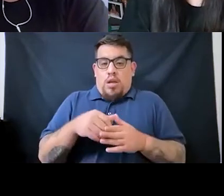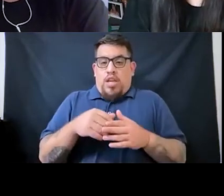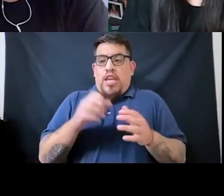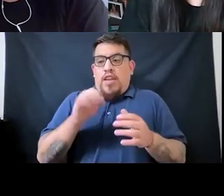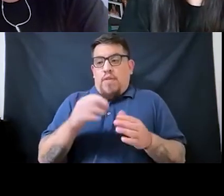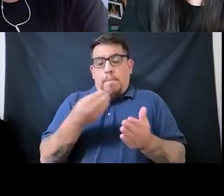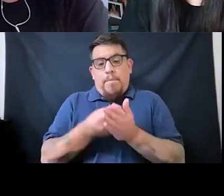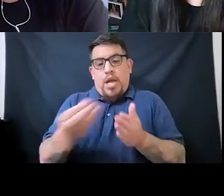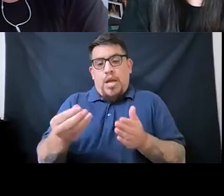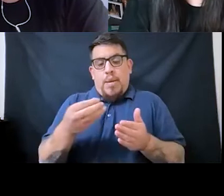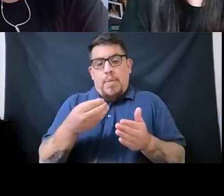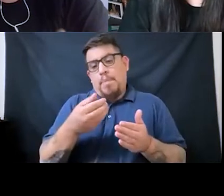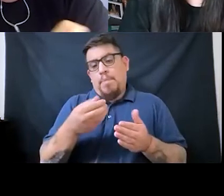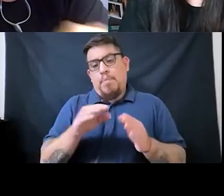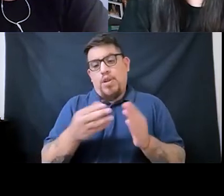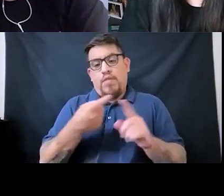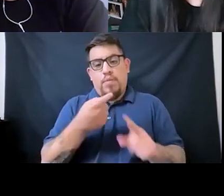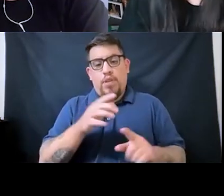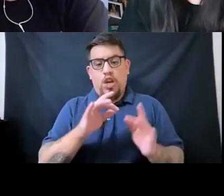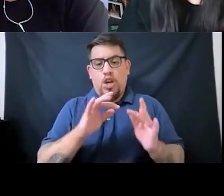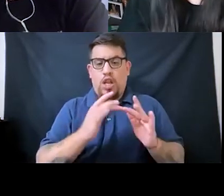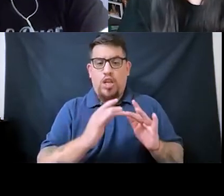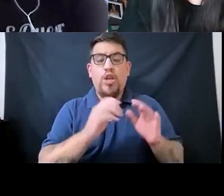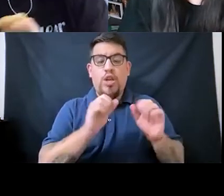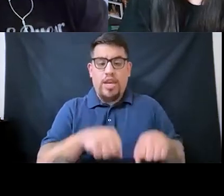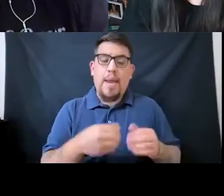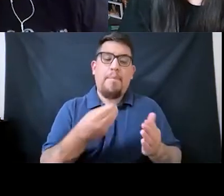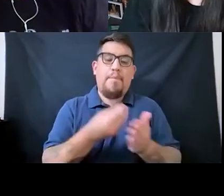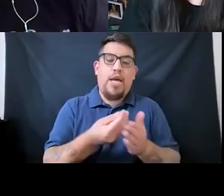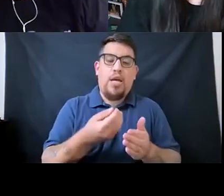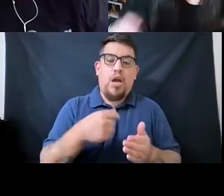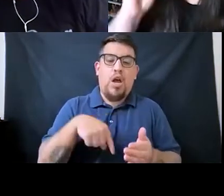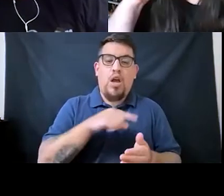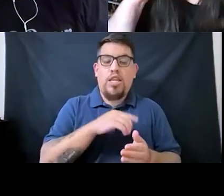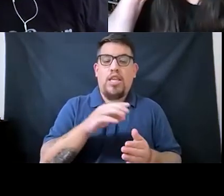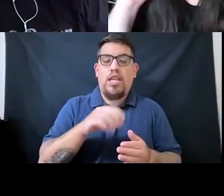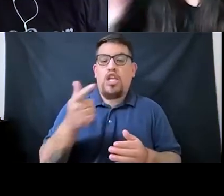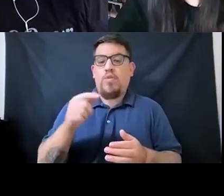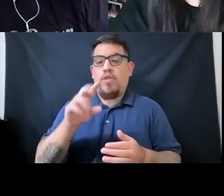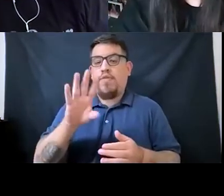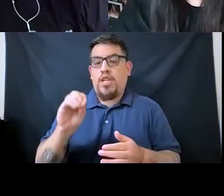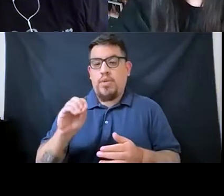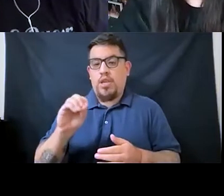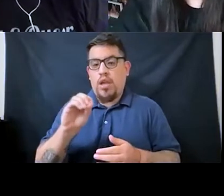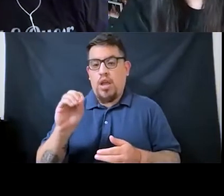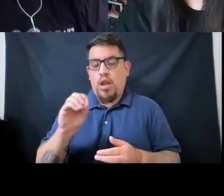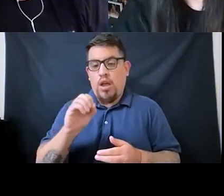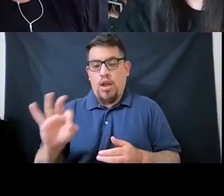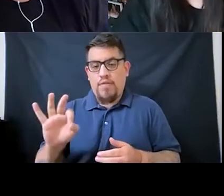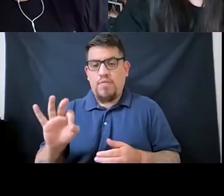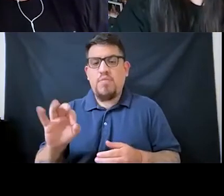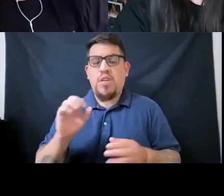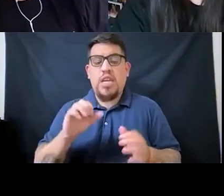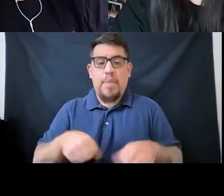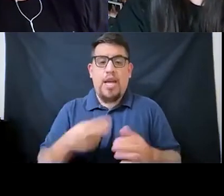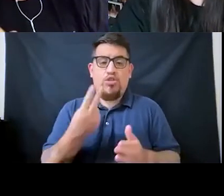you can get another book at 50% off. So you could buy our book and another book, or two of our books, or you know, whatever. So you might want to look